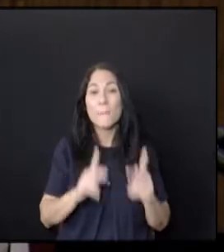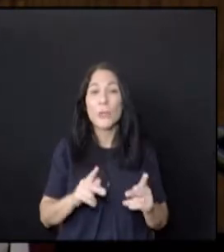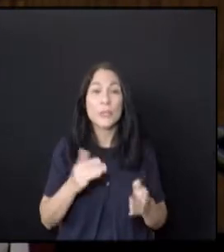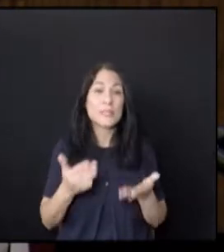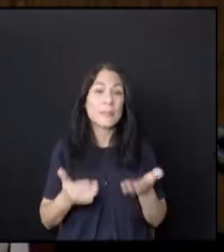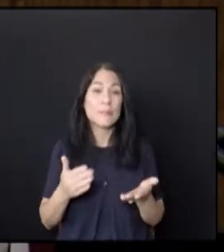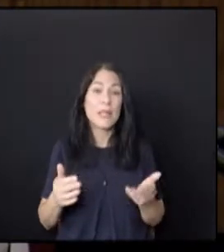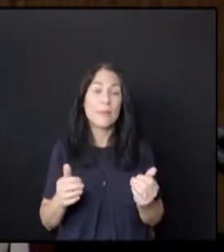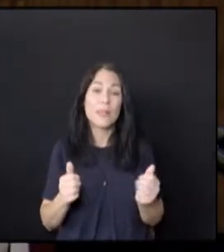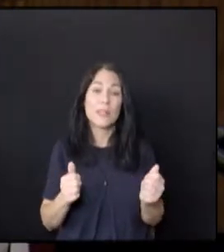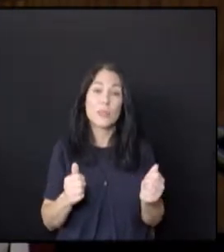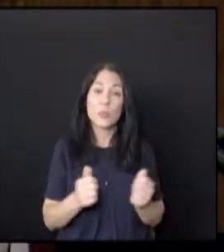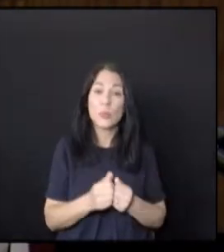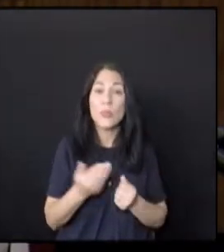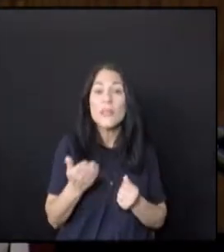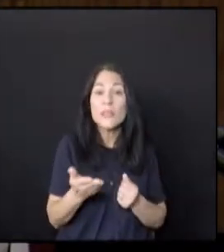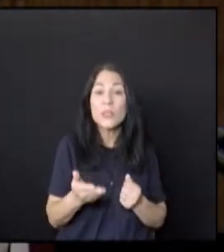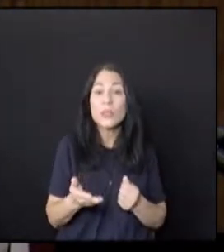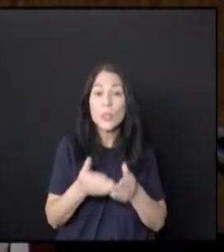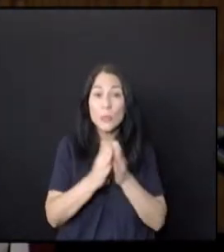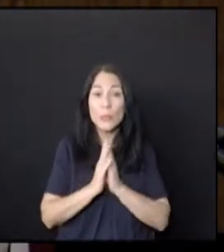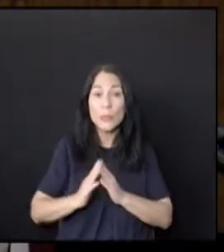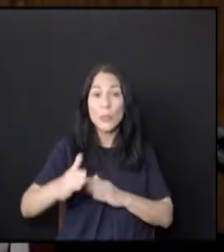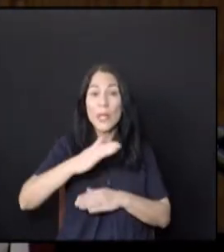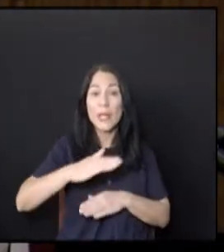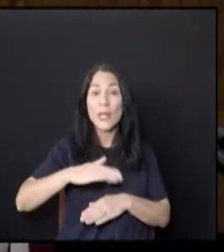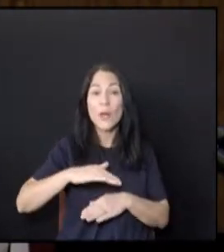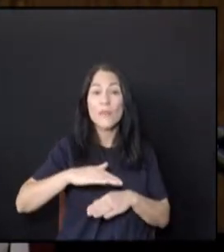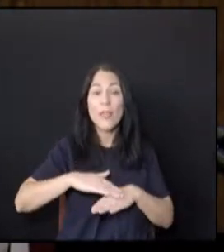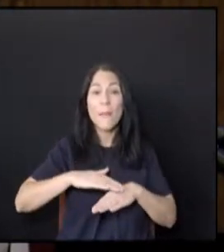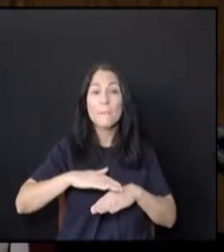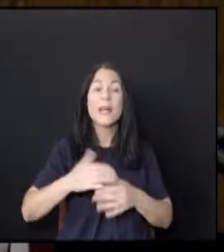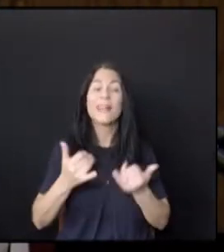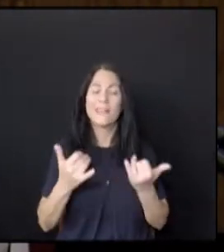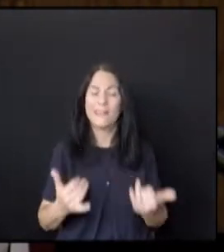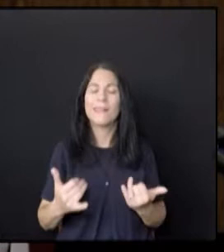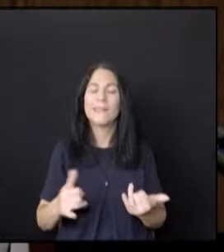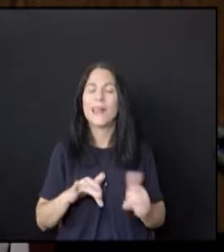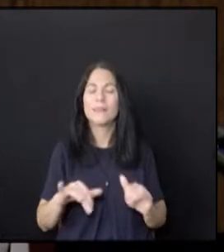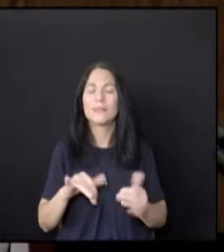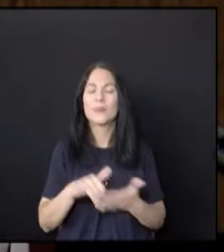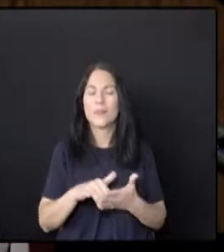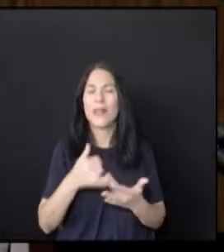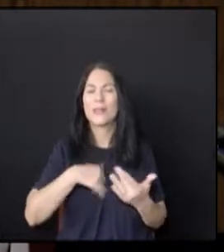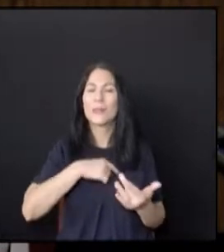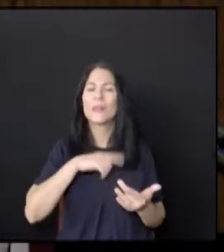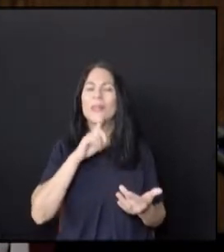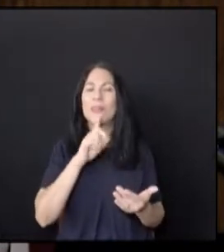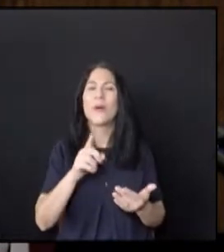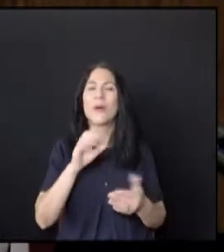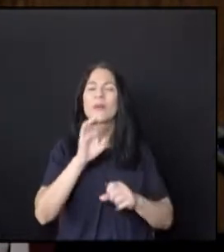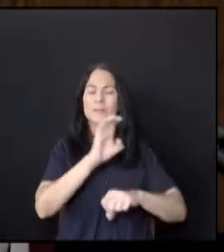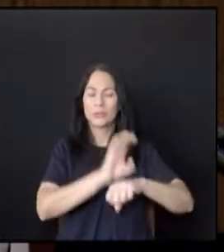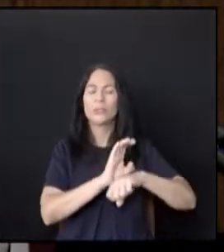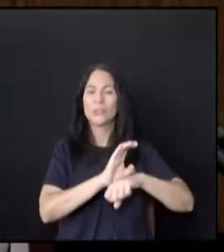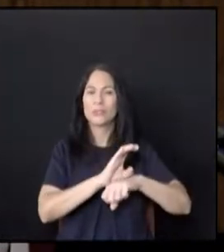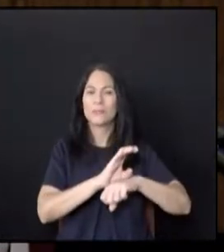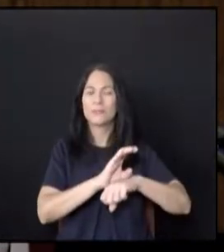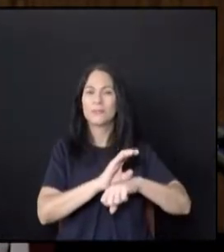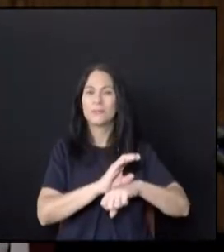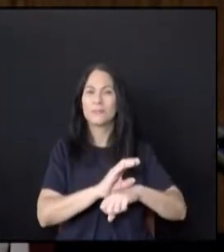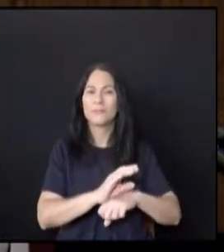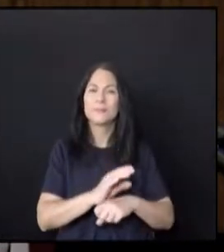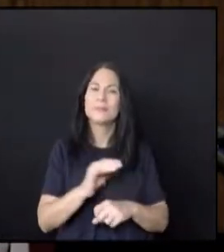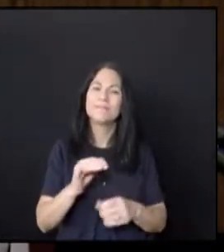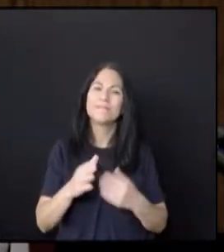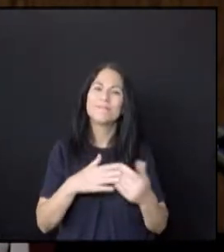was calling you to pray over them, do that right now. We are the body of the church. We are the church. And we can still do that even when